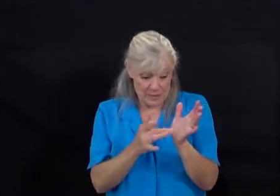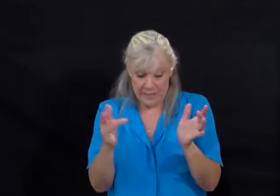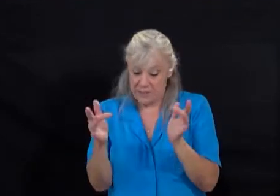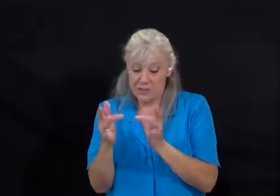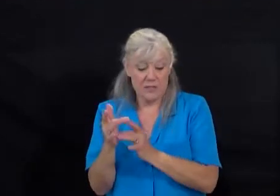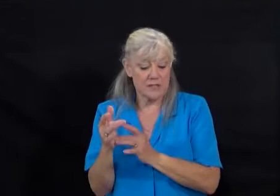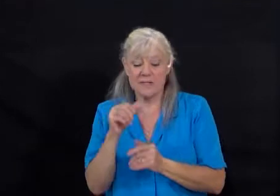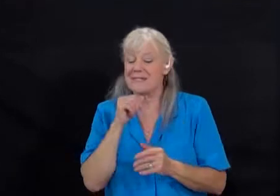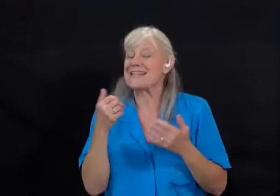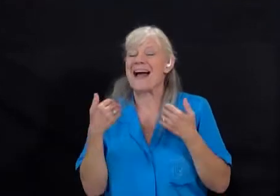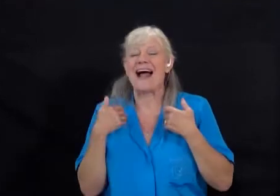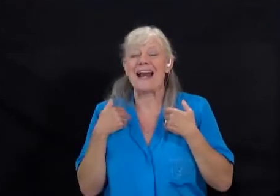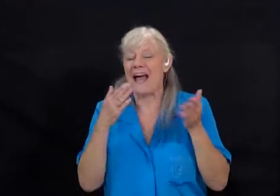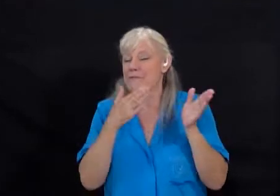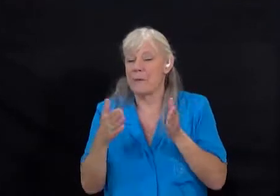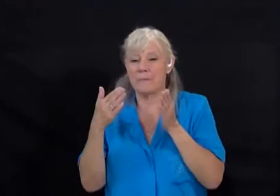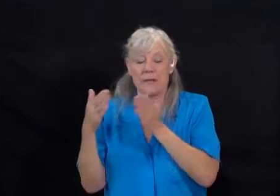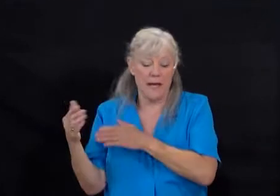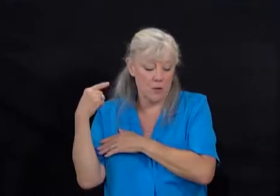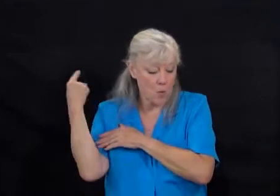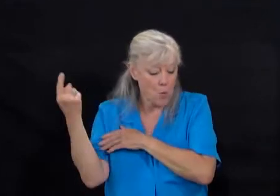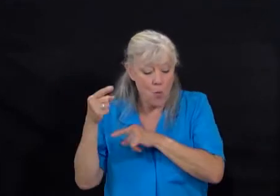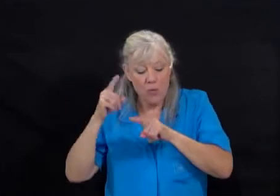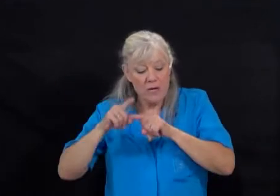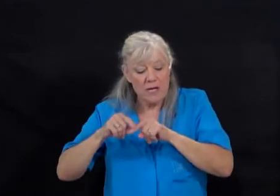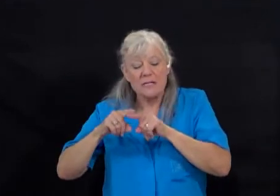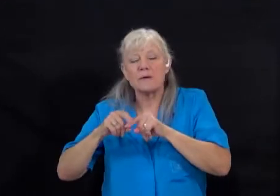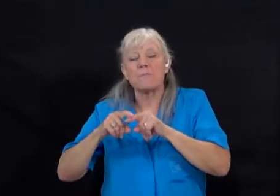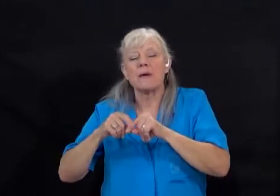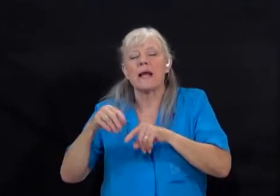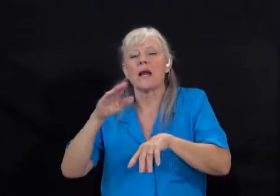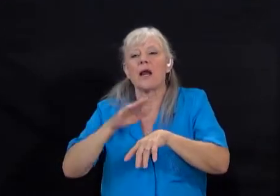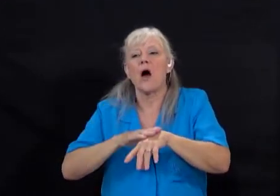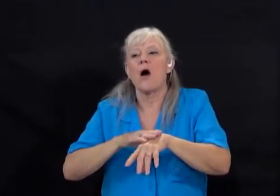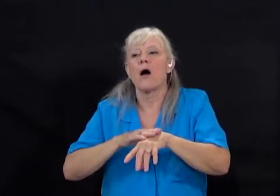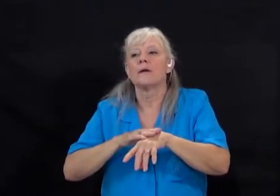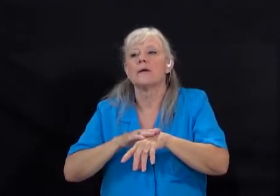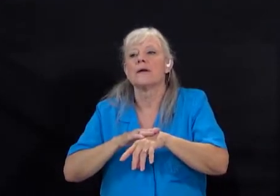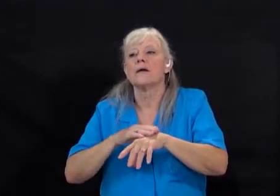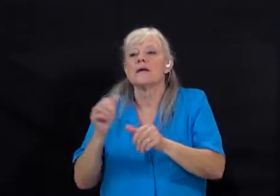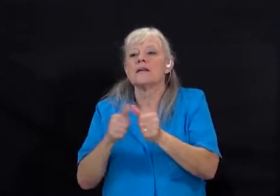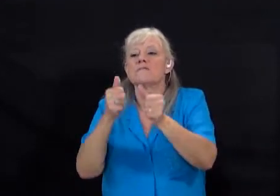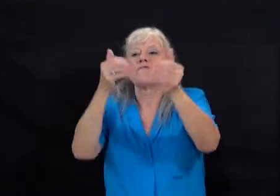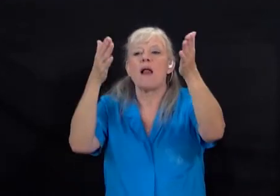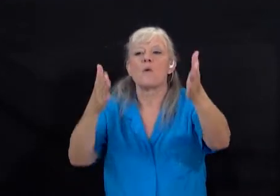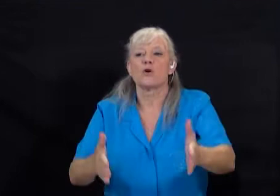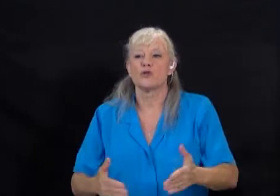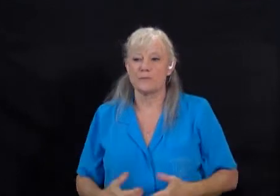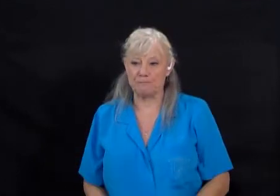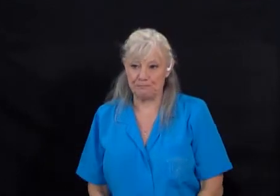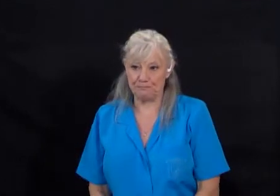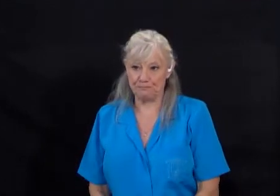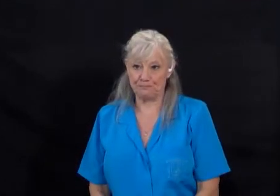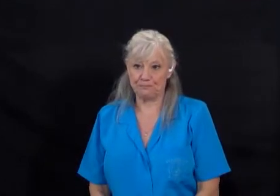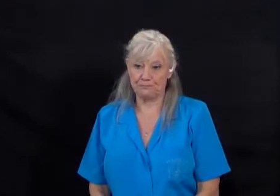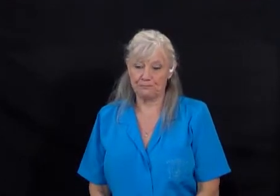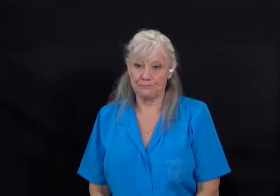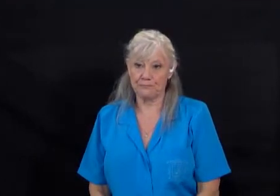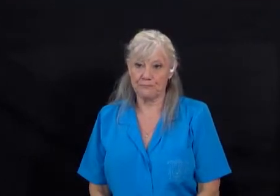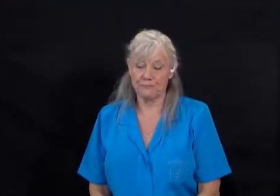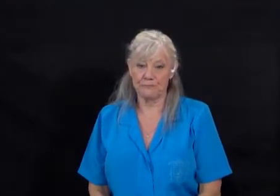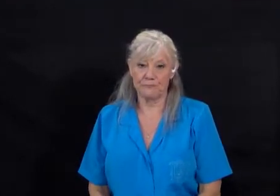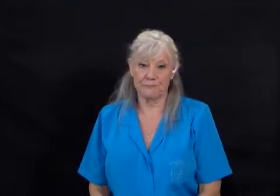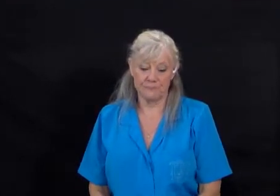other plan than to depend on the efforts of his followers. Jesus,